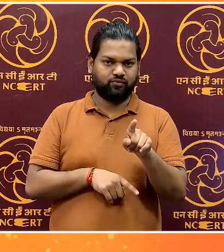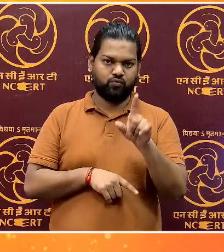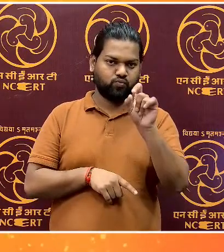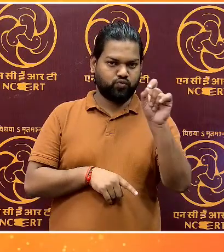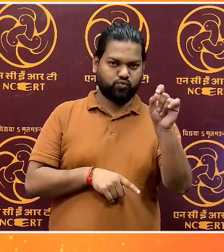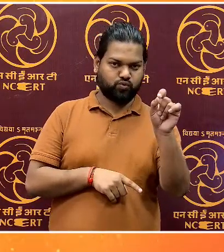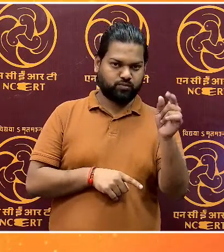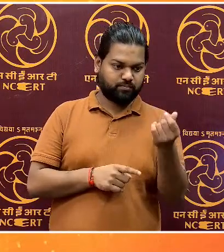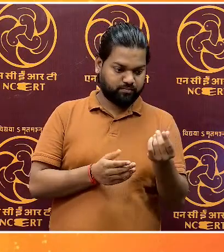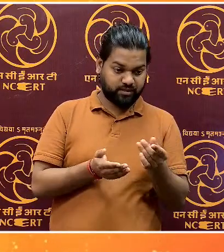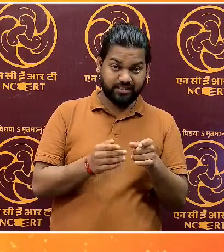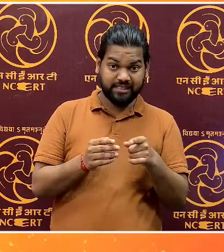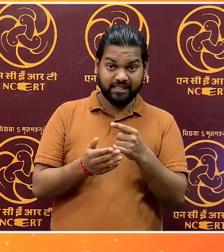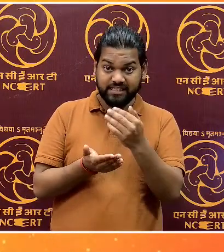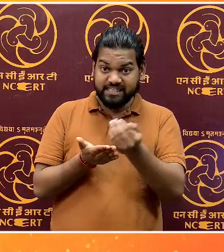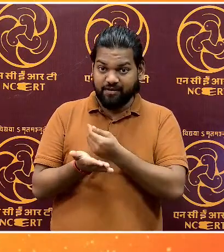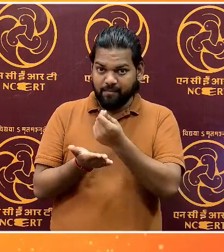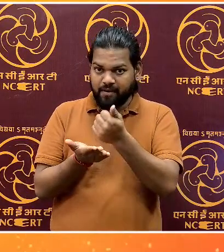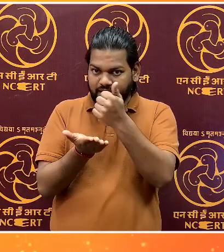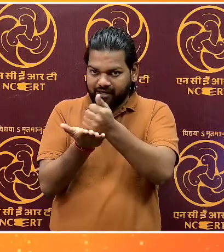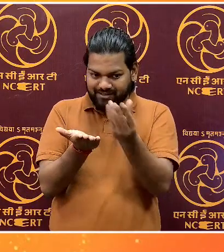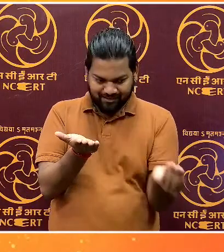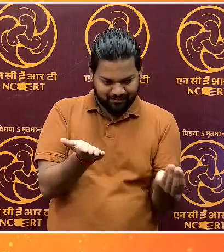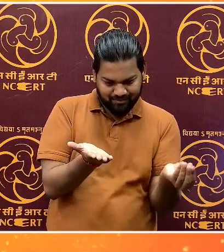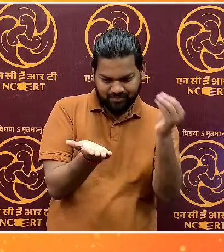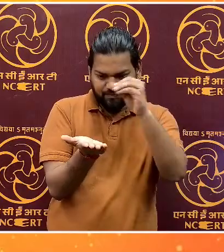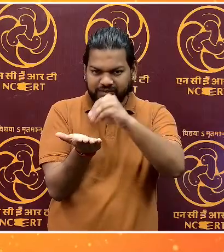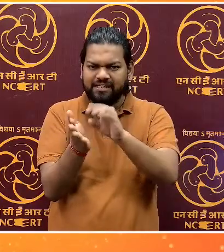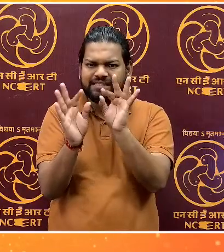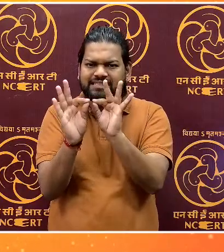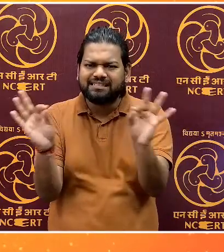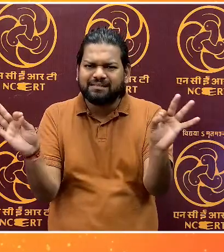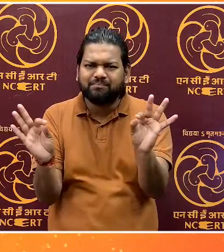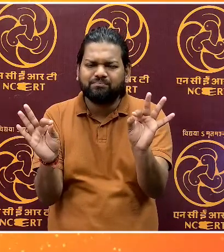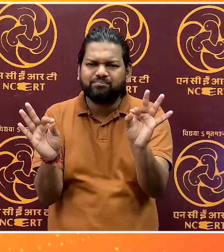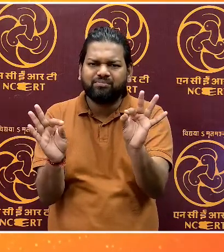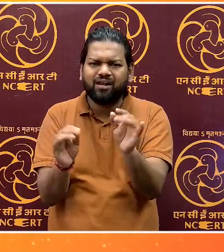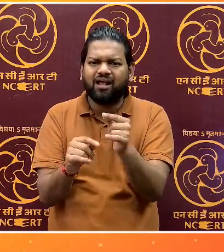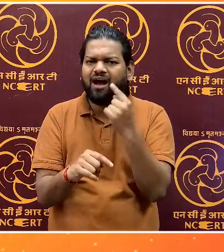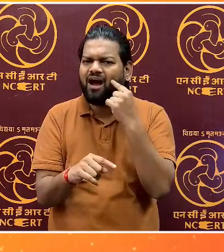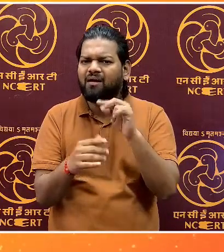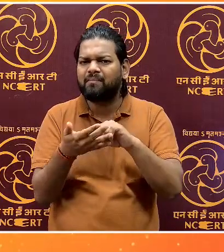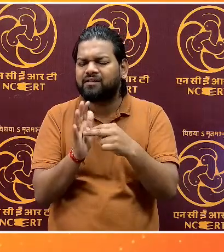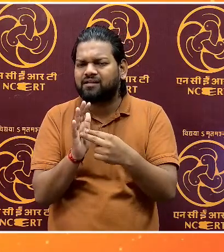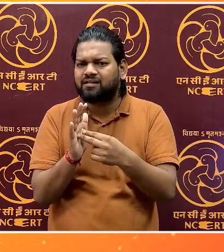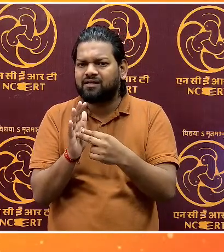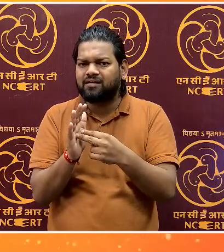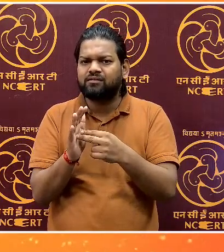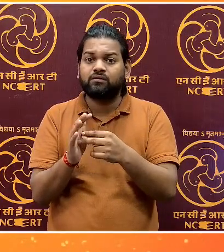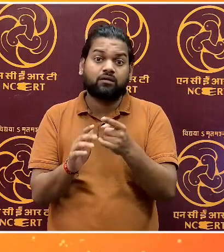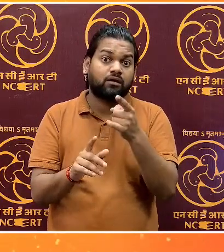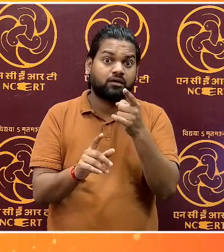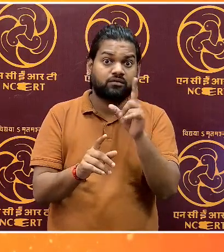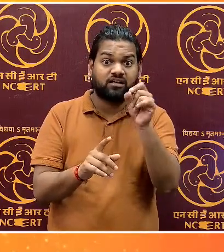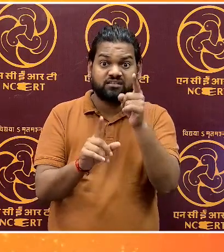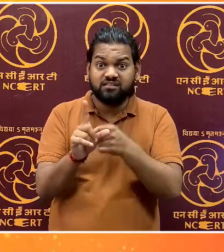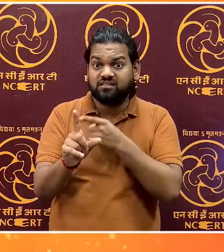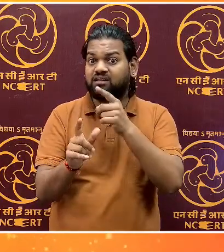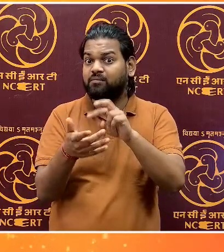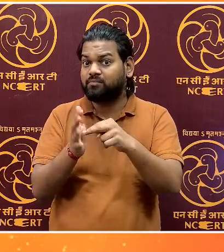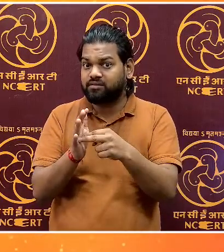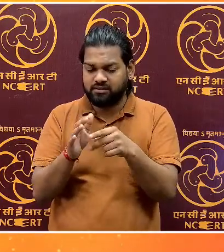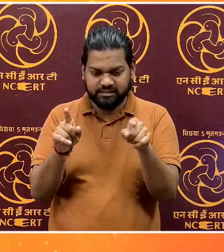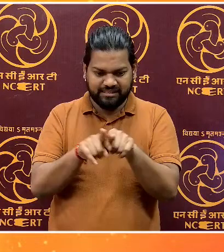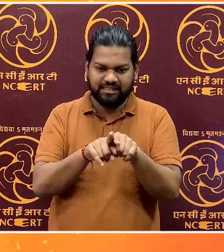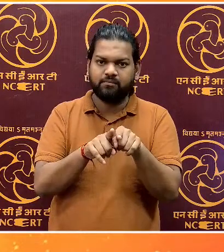100 in a saving bank account, which pays a simple interest of 8% per annum for a time period of 10 years. So in